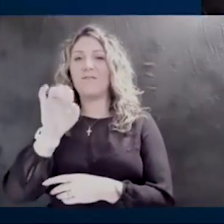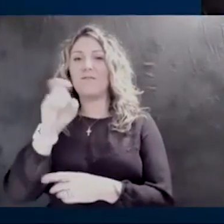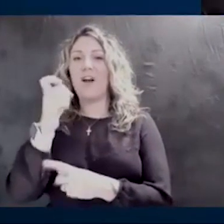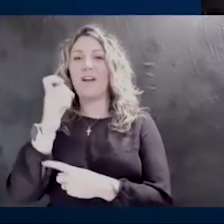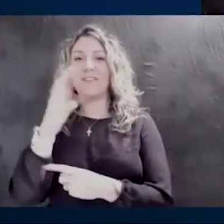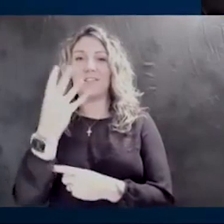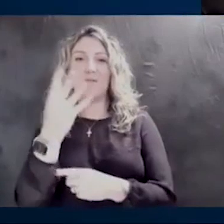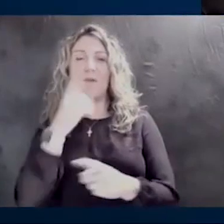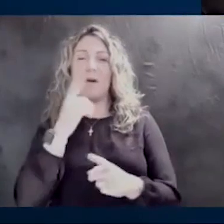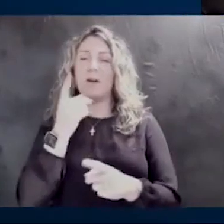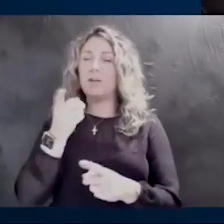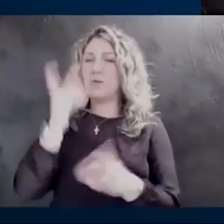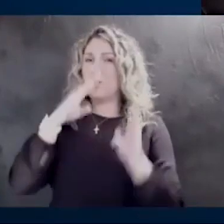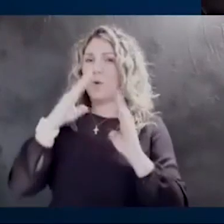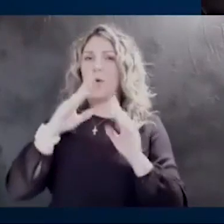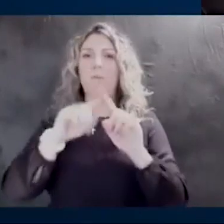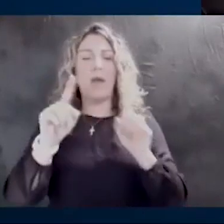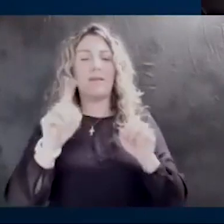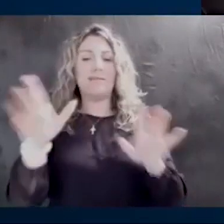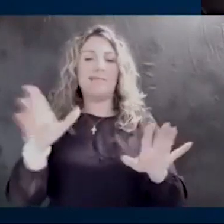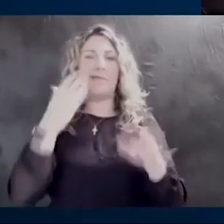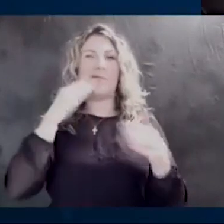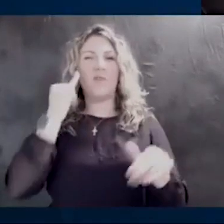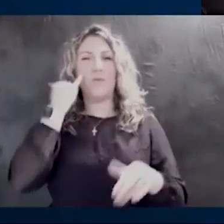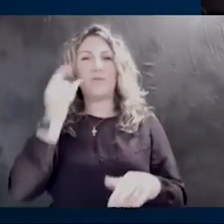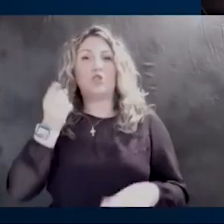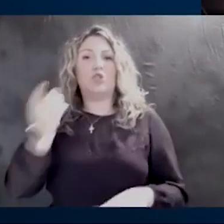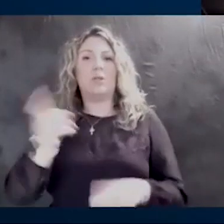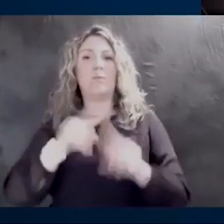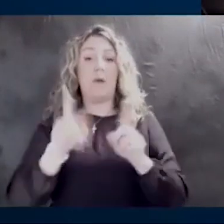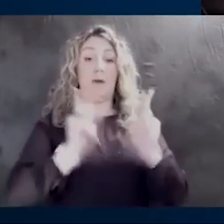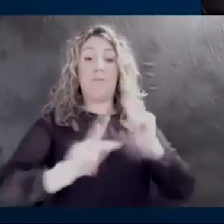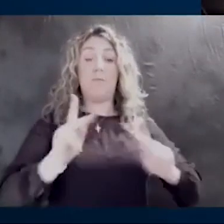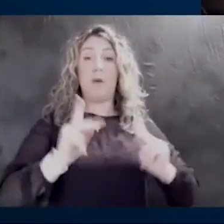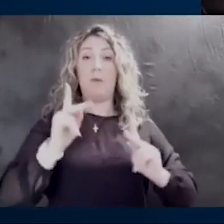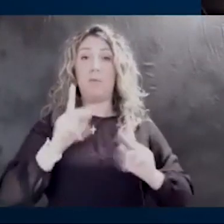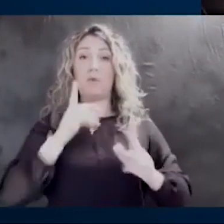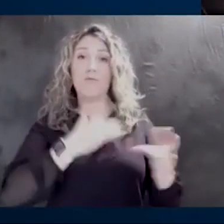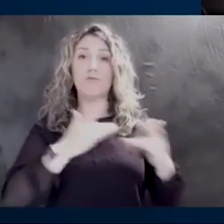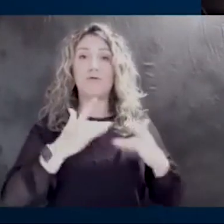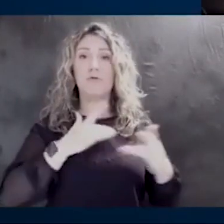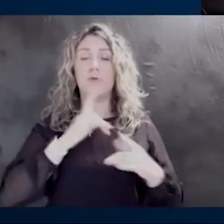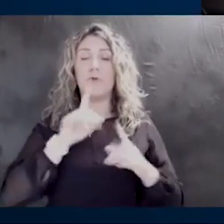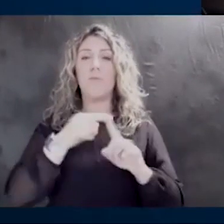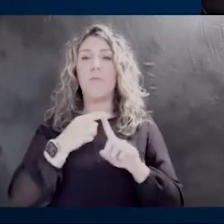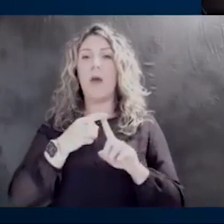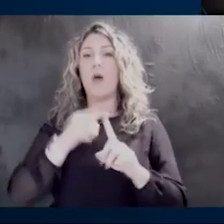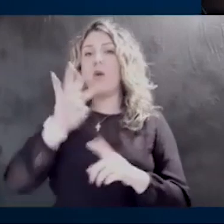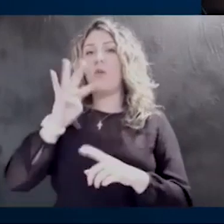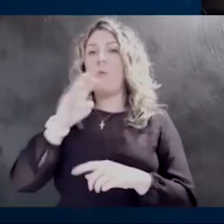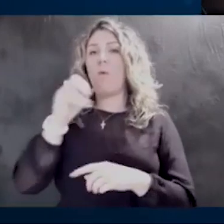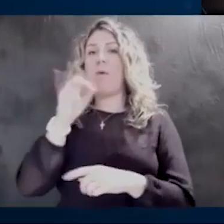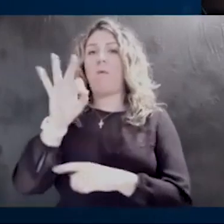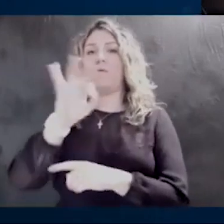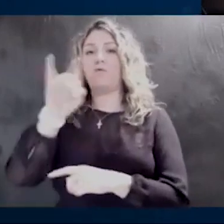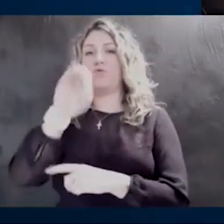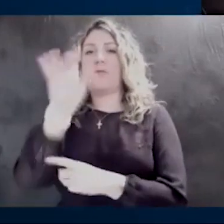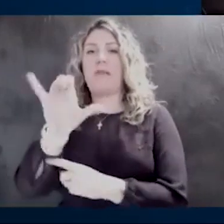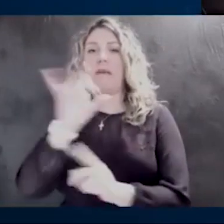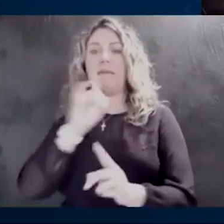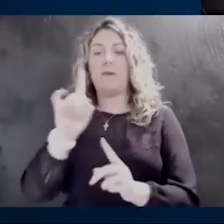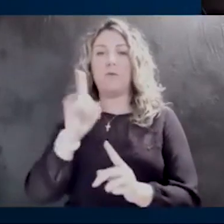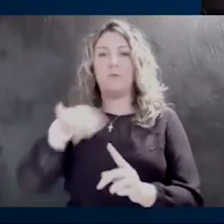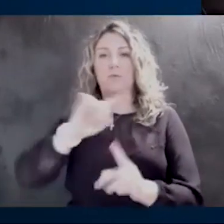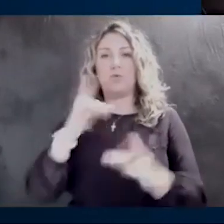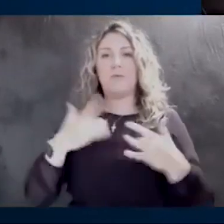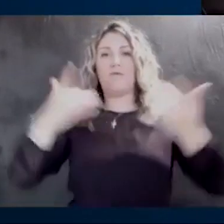worried about. She said people are concerned about the 4th of July gatherings with COVID starting to spike again. How soon do you